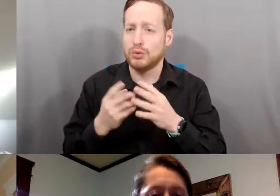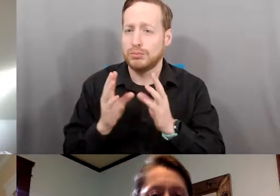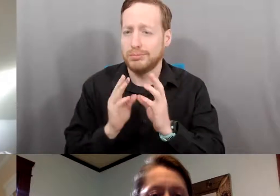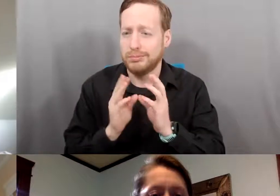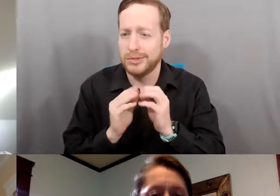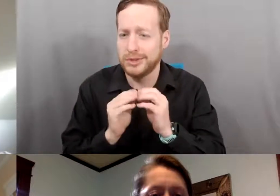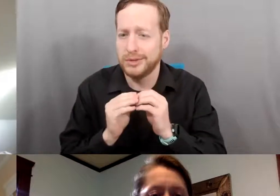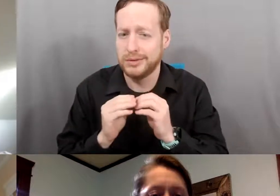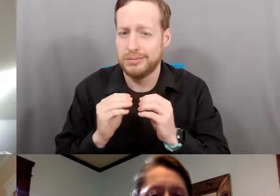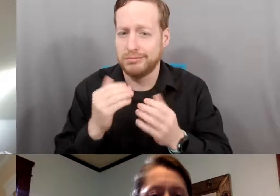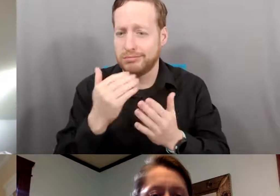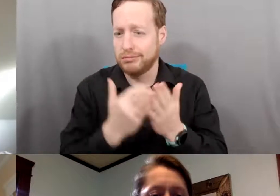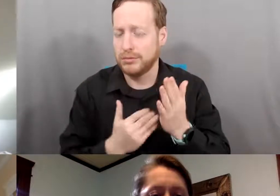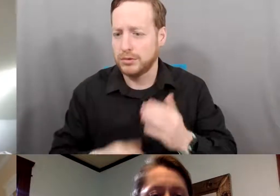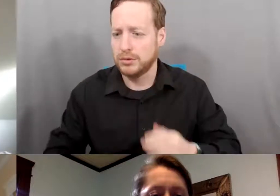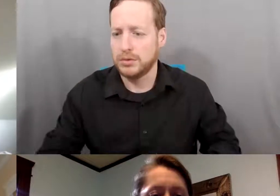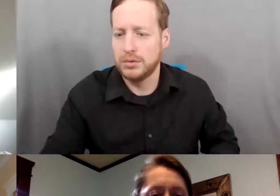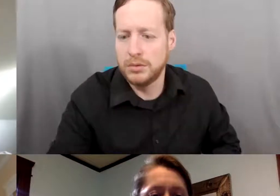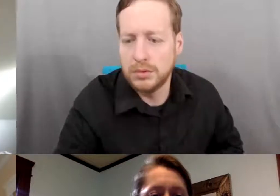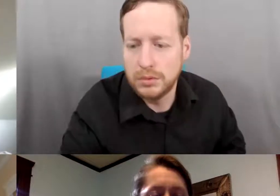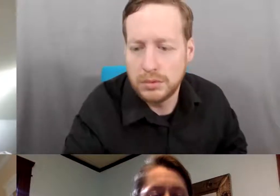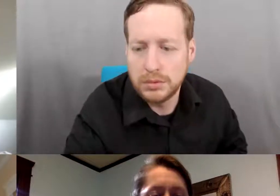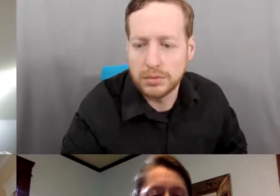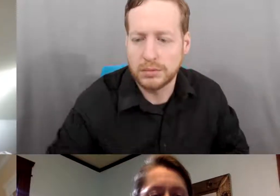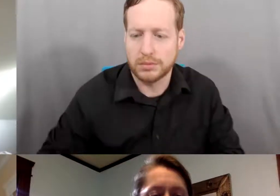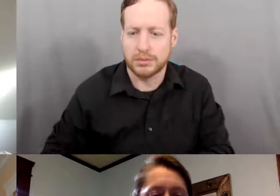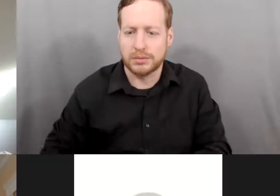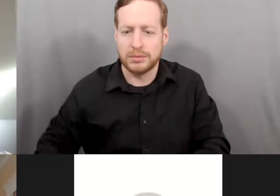statement prior to us starting the actual meeting.